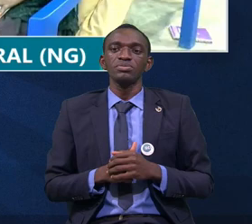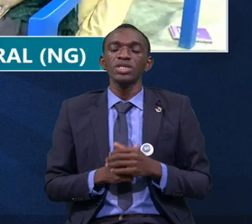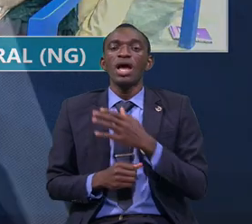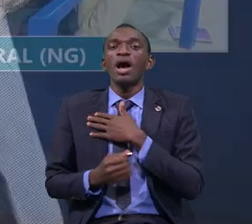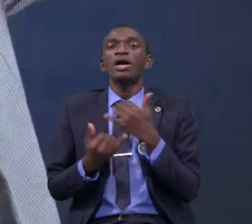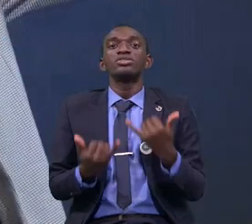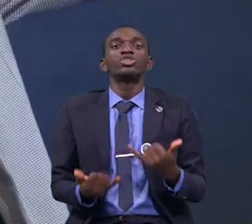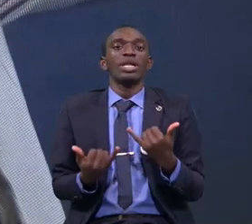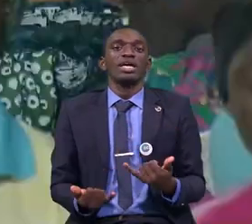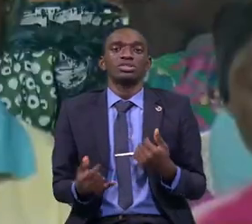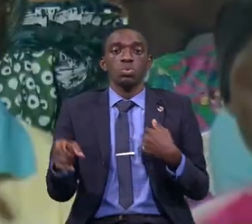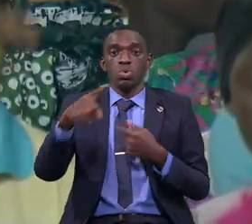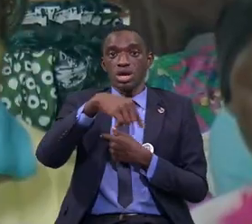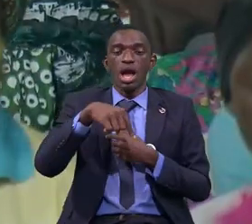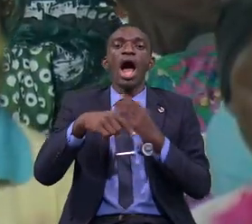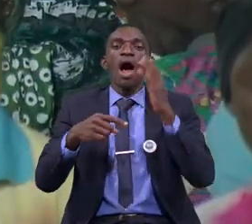Tonight, we will have peace.